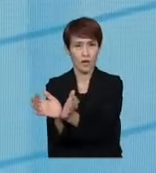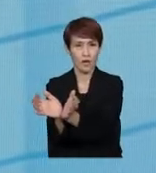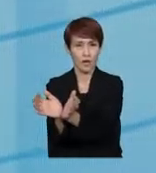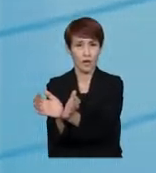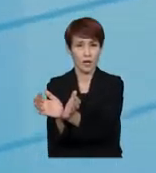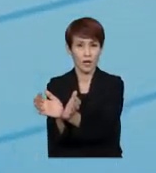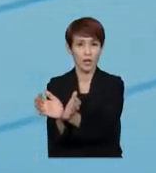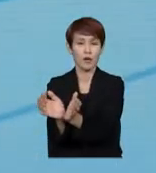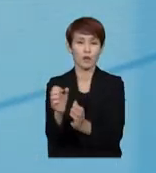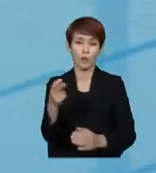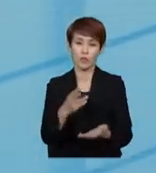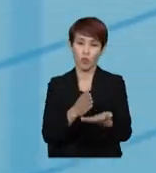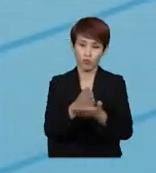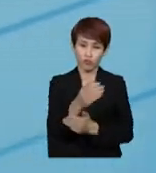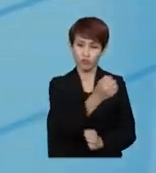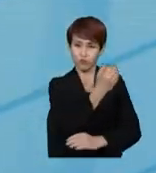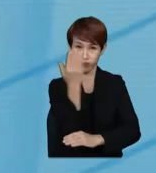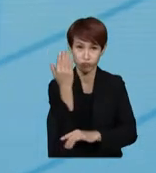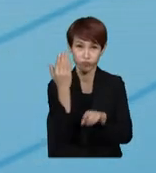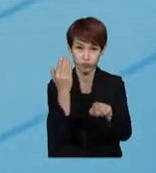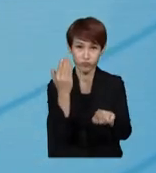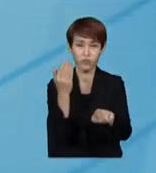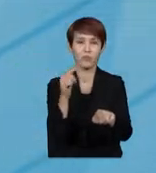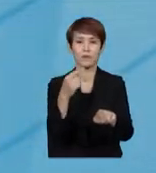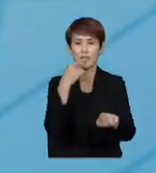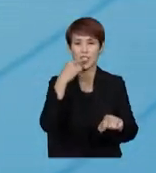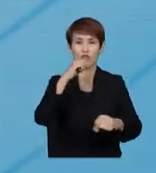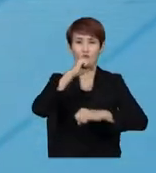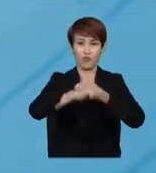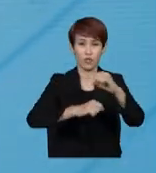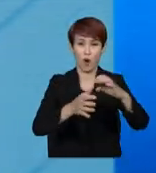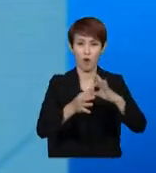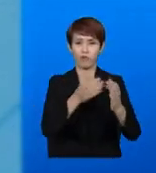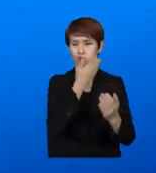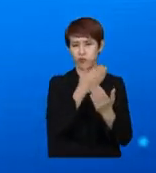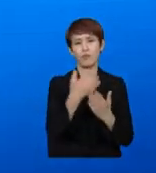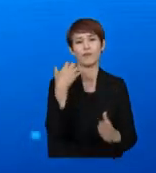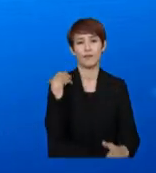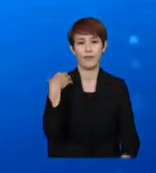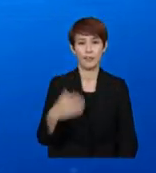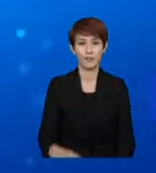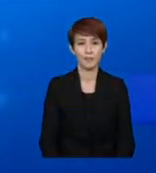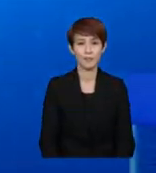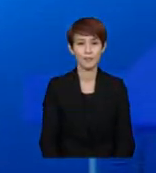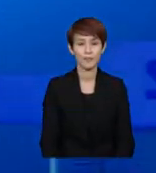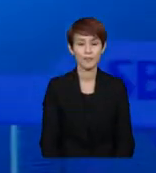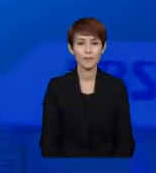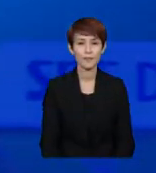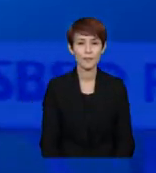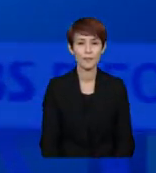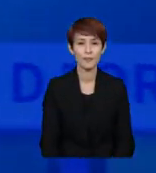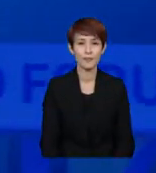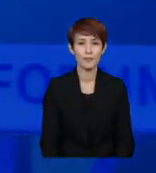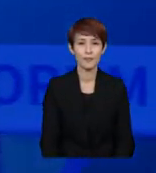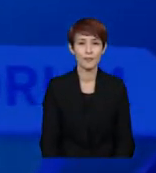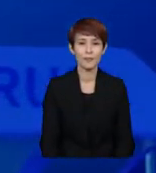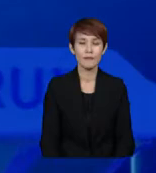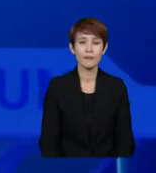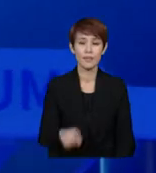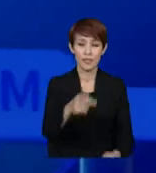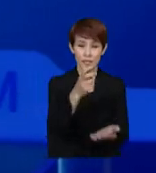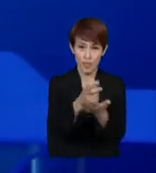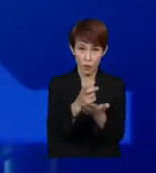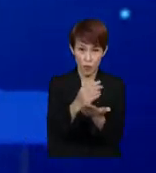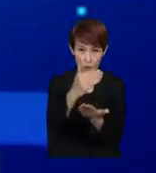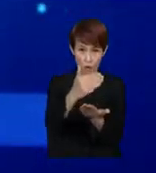democracy. And plenty of observers, I think, are right to say that these institutions today are experiencing decline, are